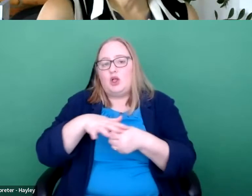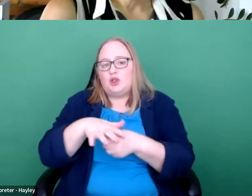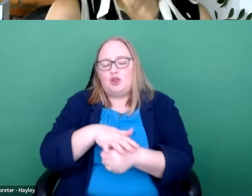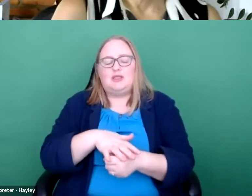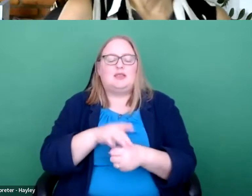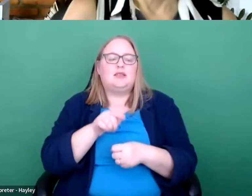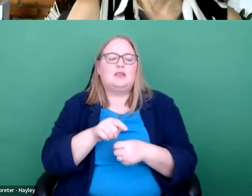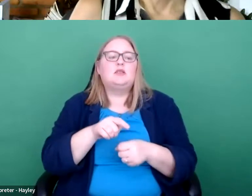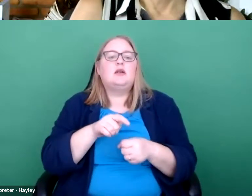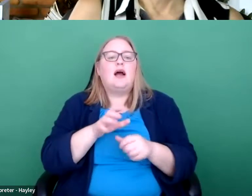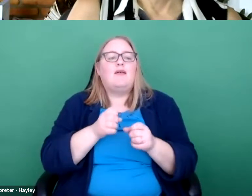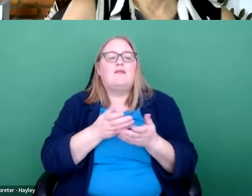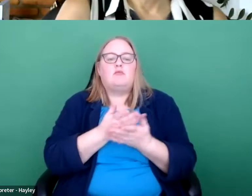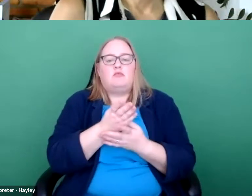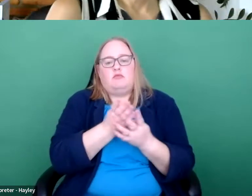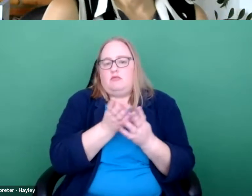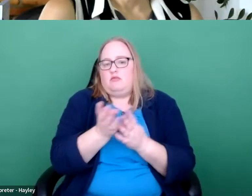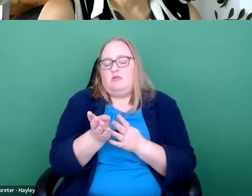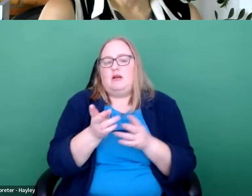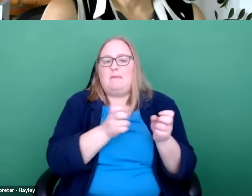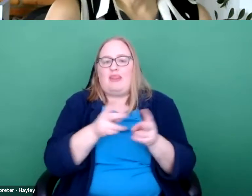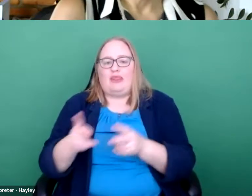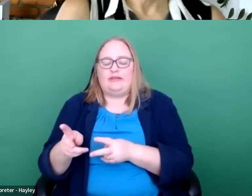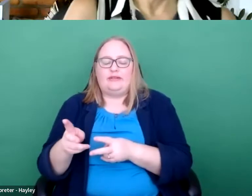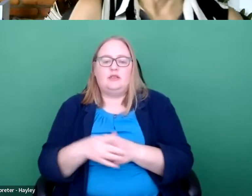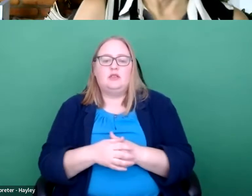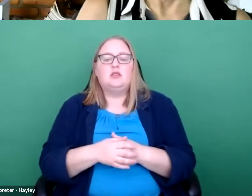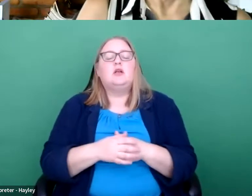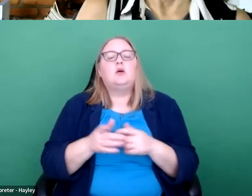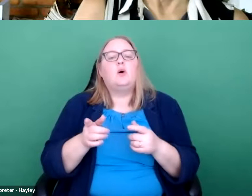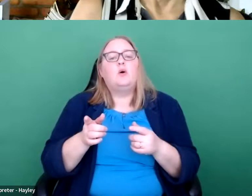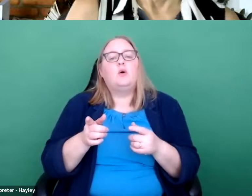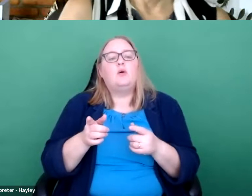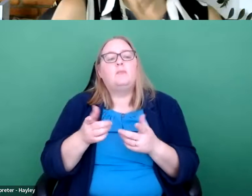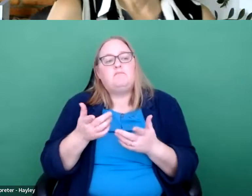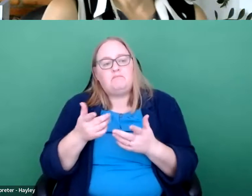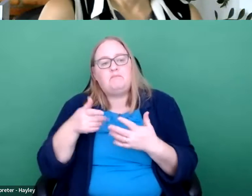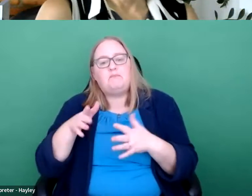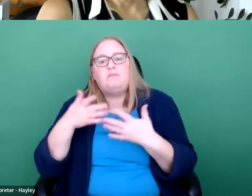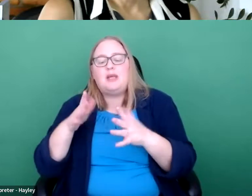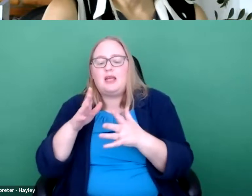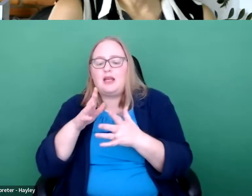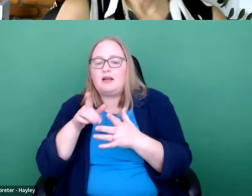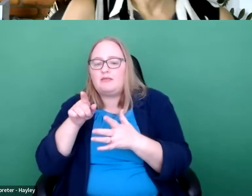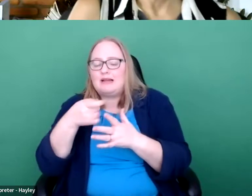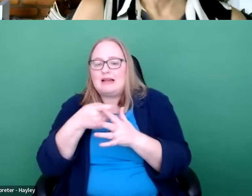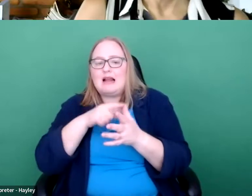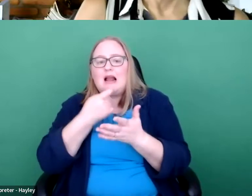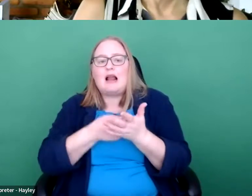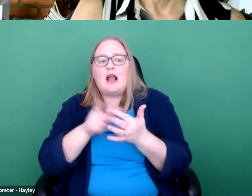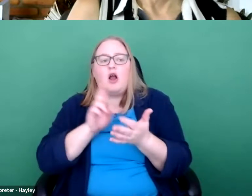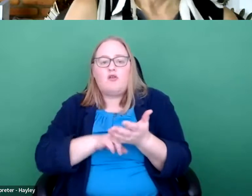also that Karen has been doing and that we've been working on with the mapping, is where you can actually see the difference between, you can study individuals